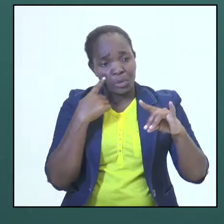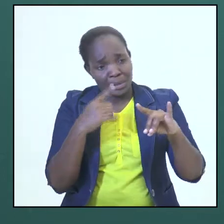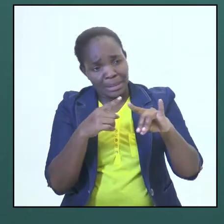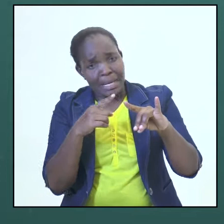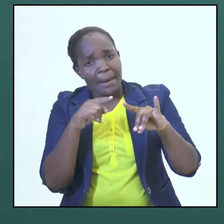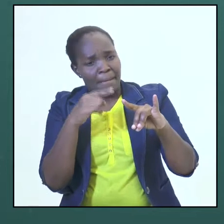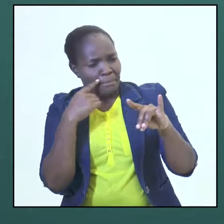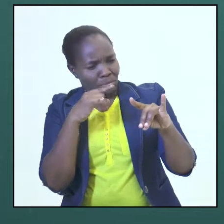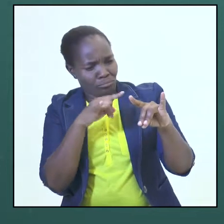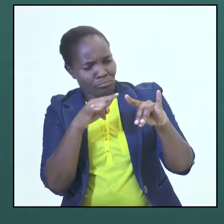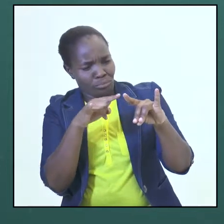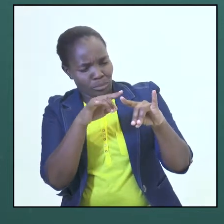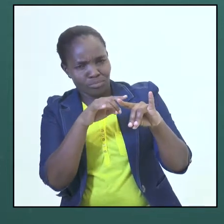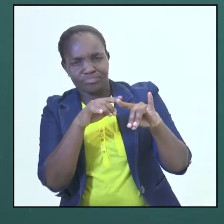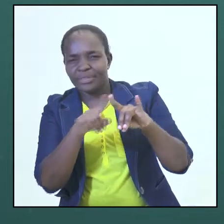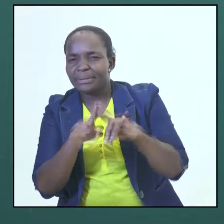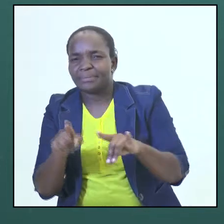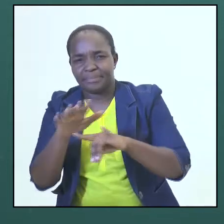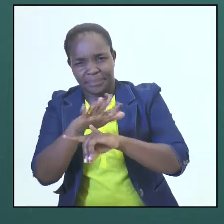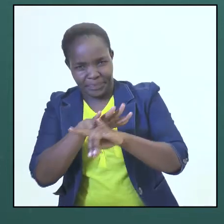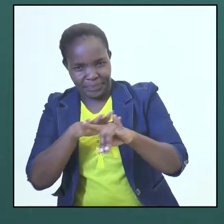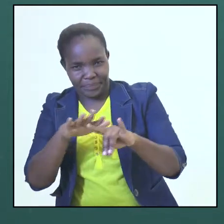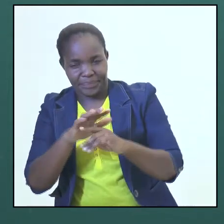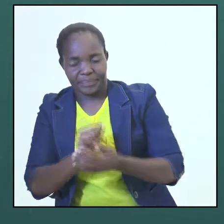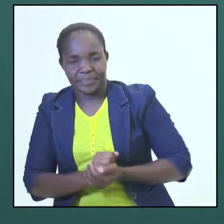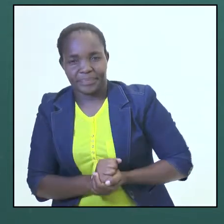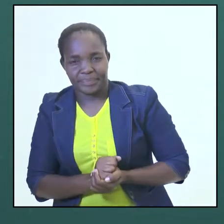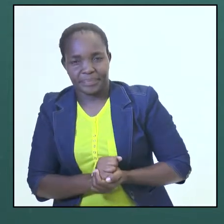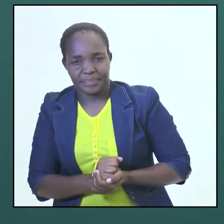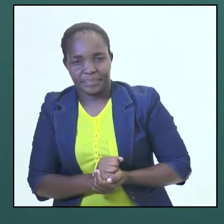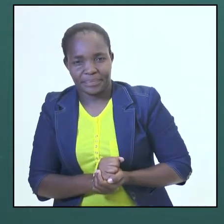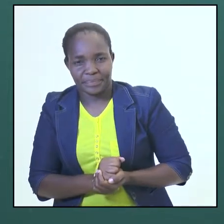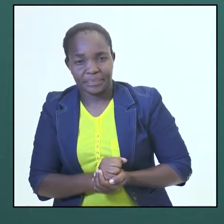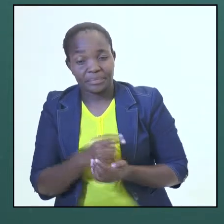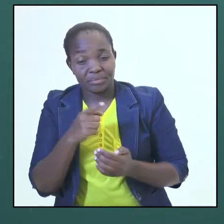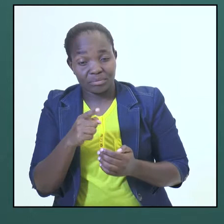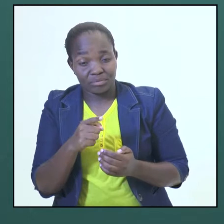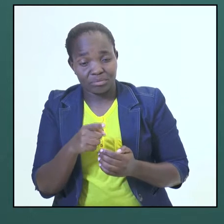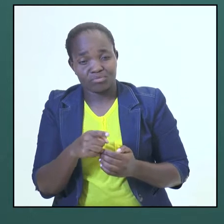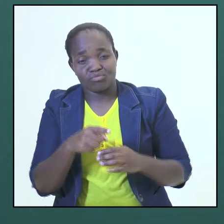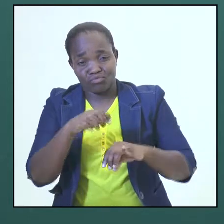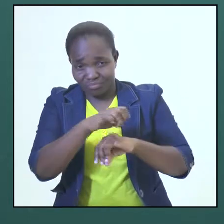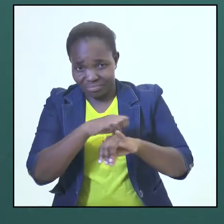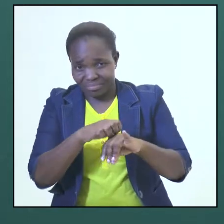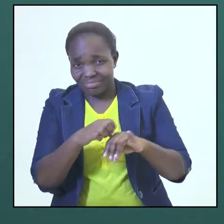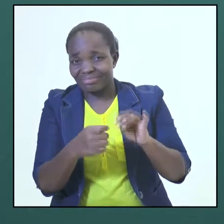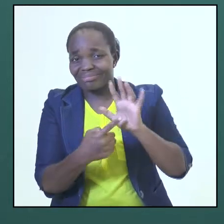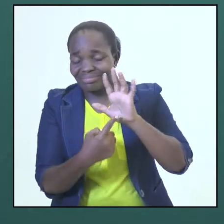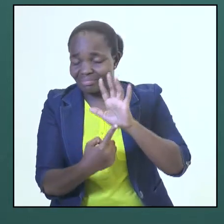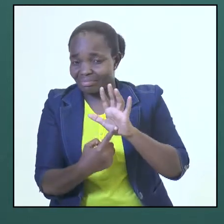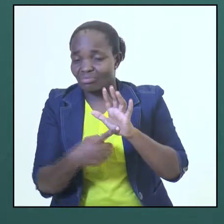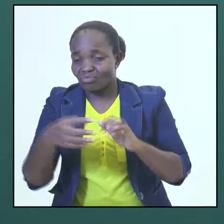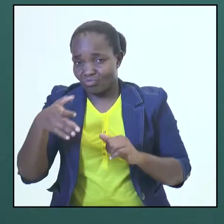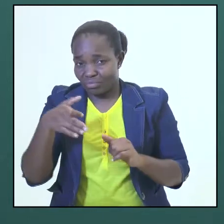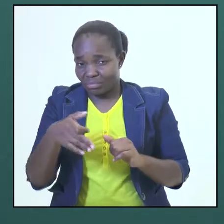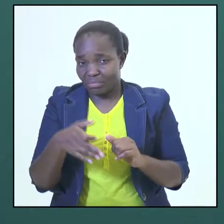habitat. That's true. It is because of Namibia's reputation as a responsible conservation area that